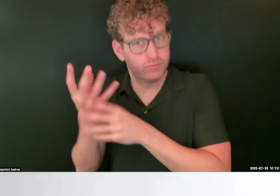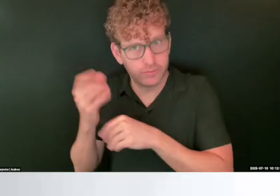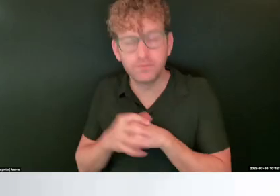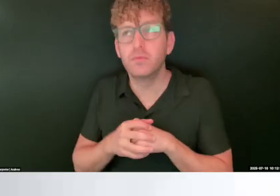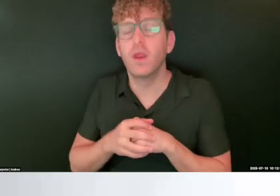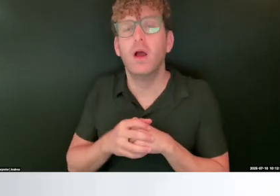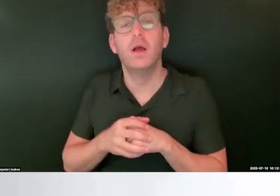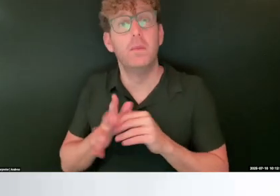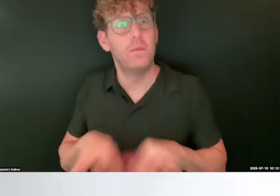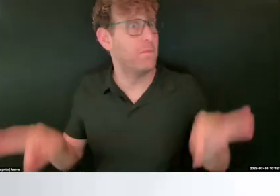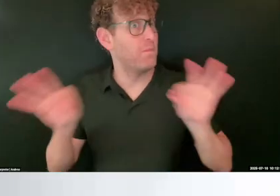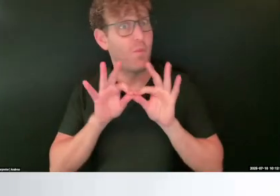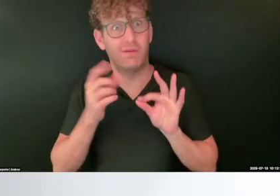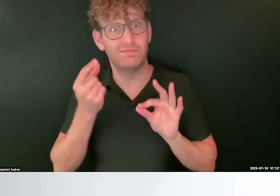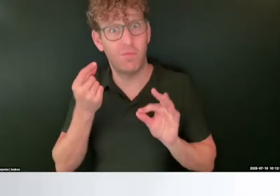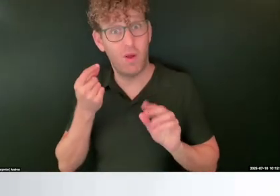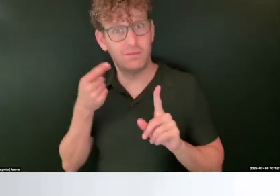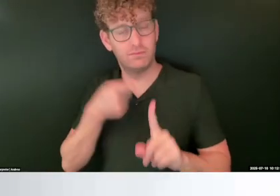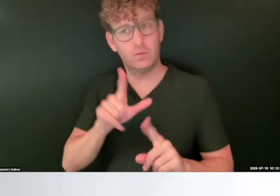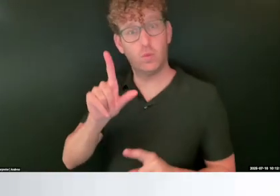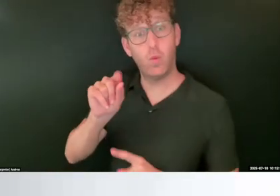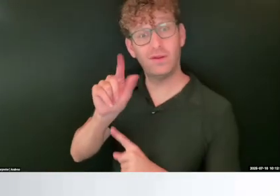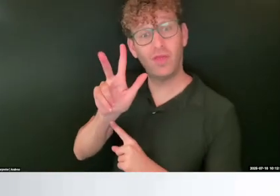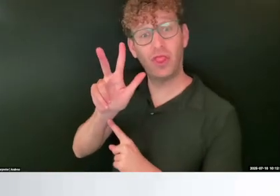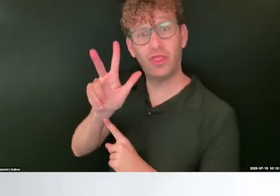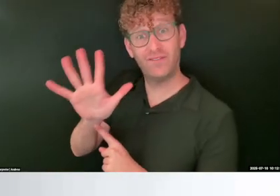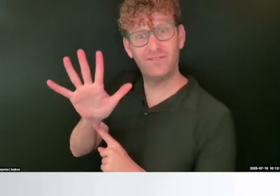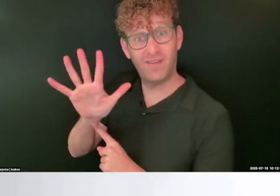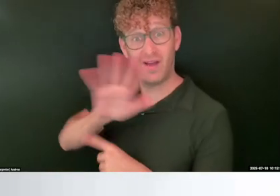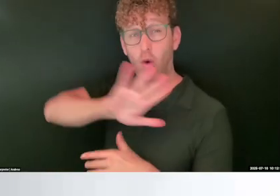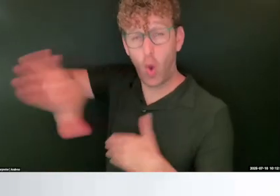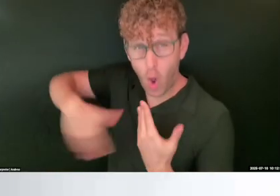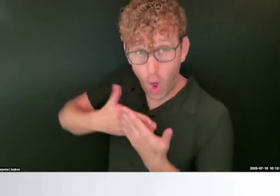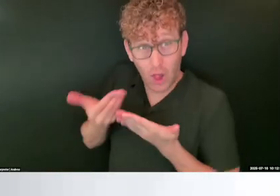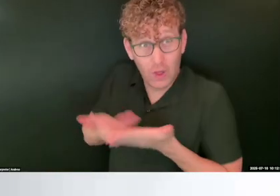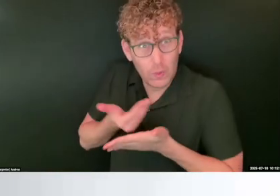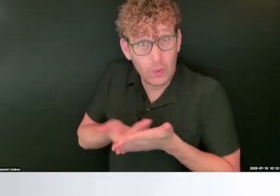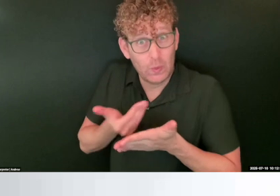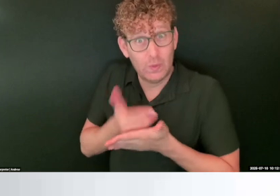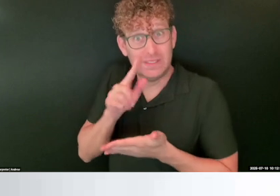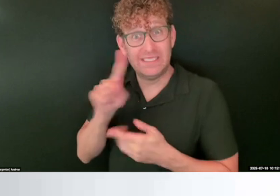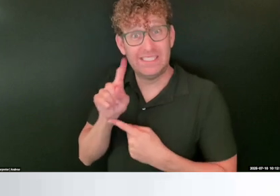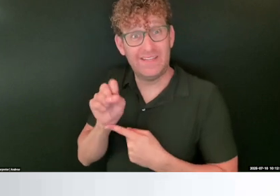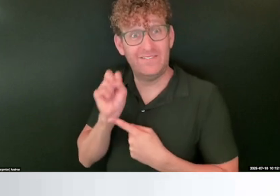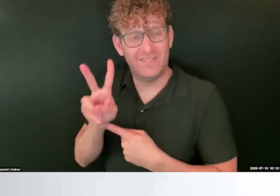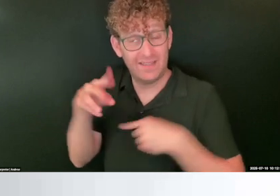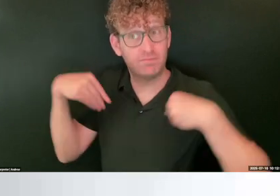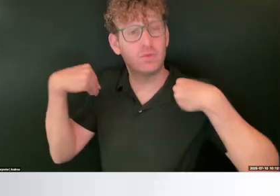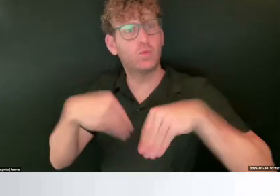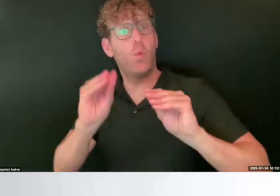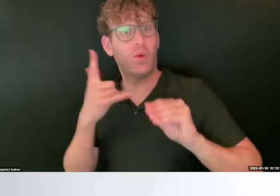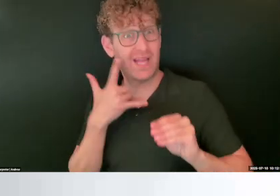by 2035, all new vehicles sold in California are to be electric. And